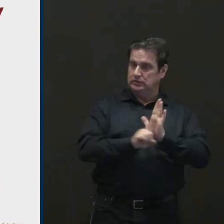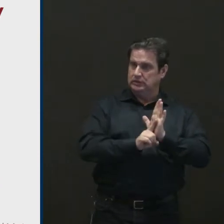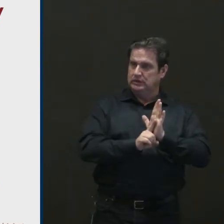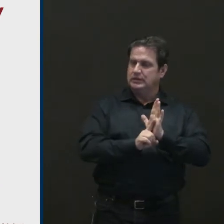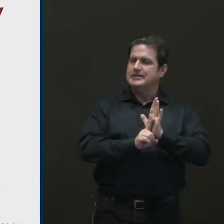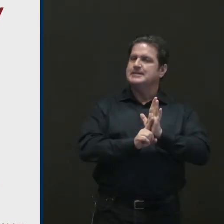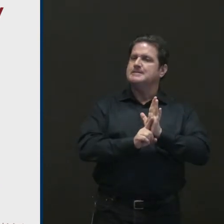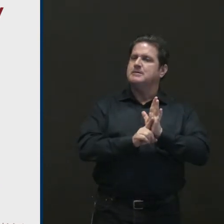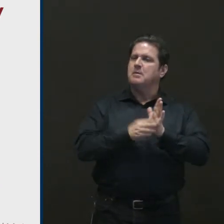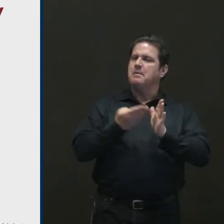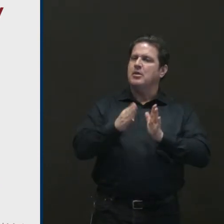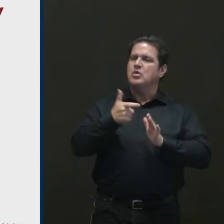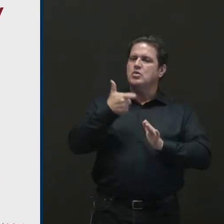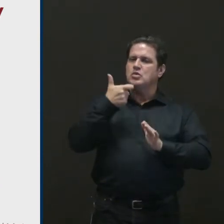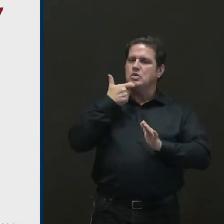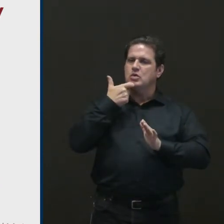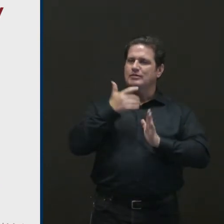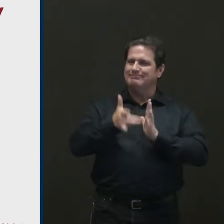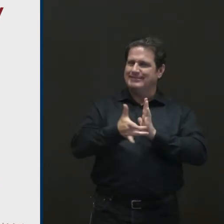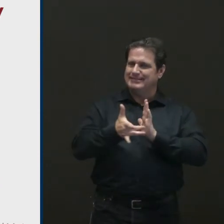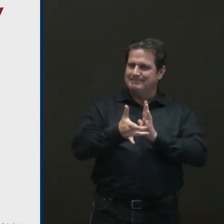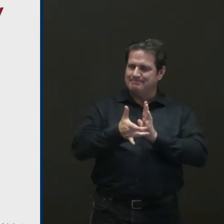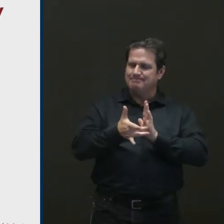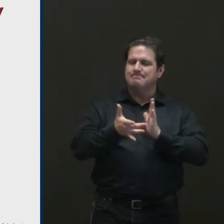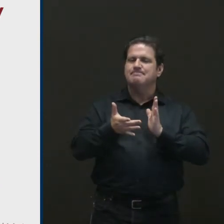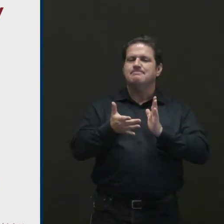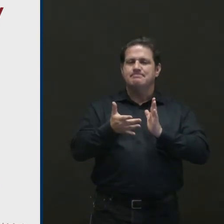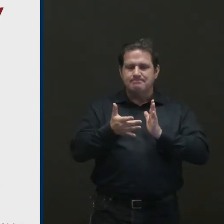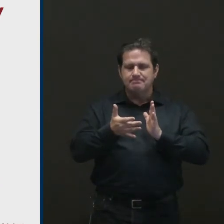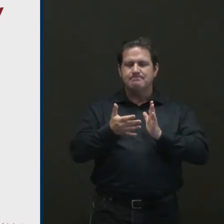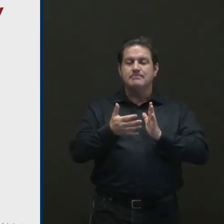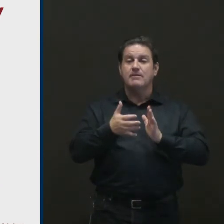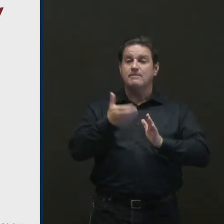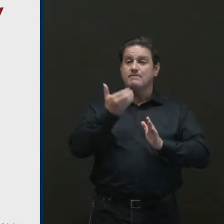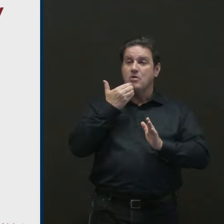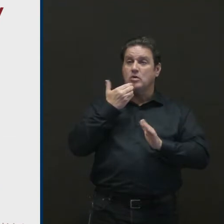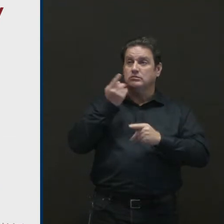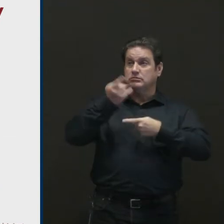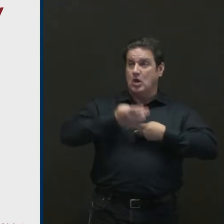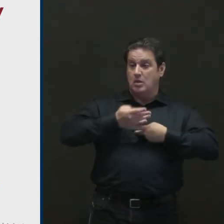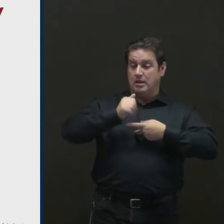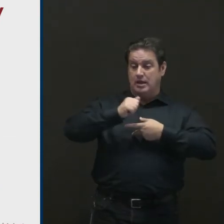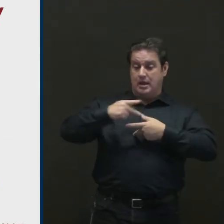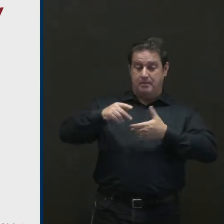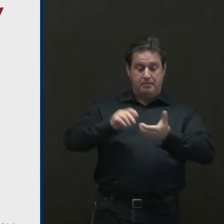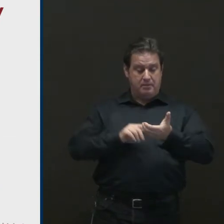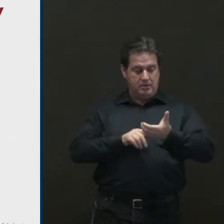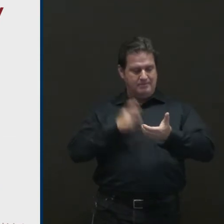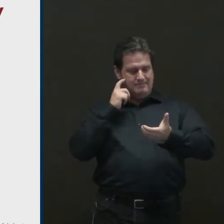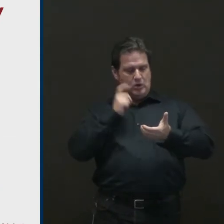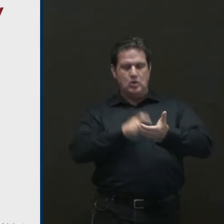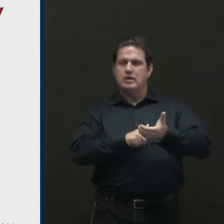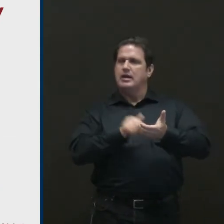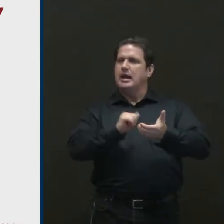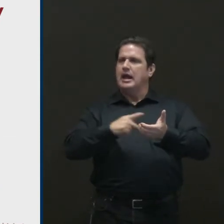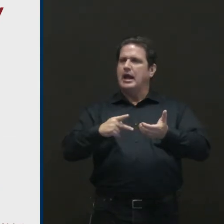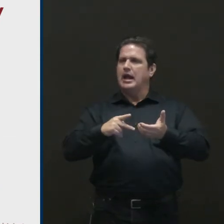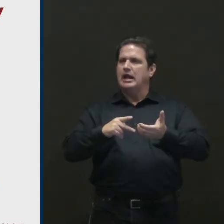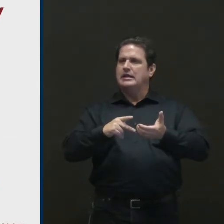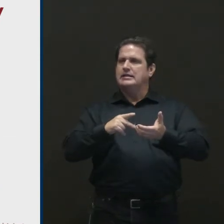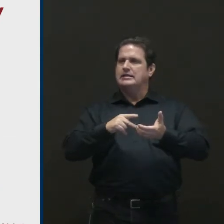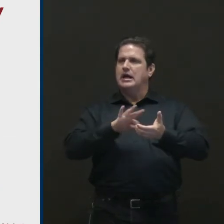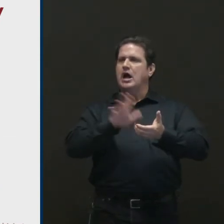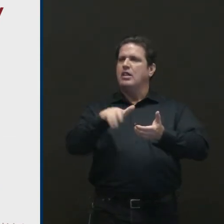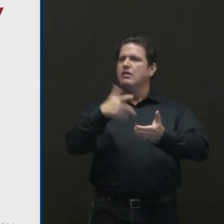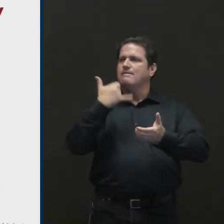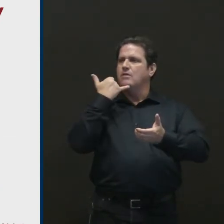works through Bluetooth low energy technology. And so phones that have downloaded the app recognize the app and the keys on